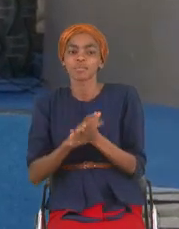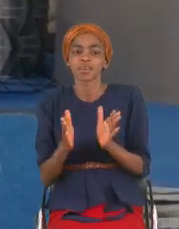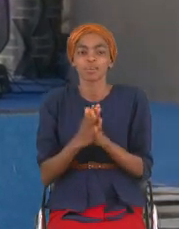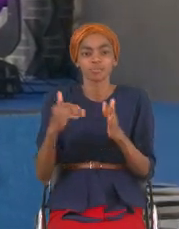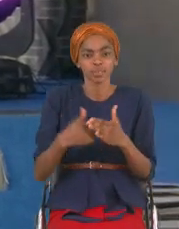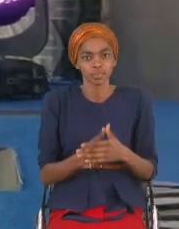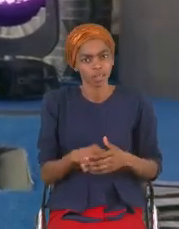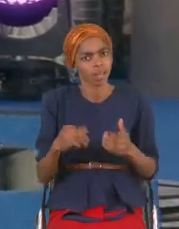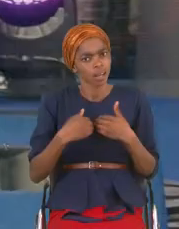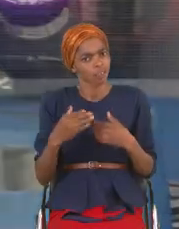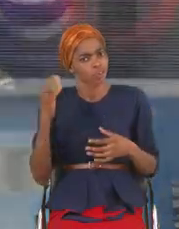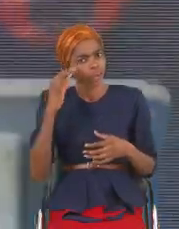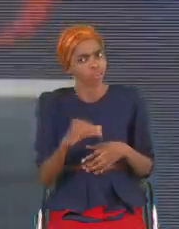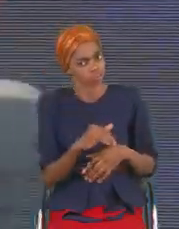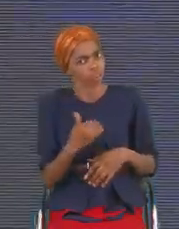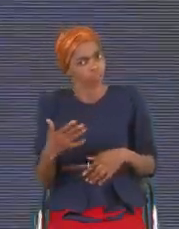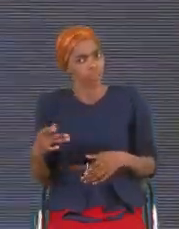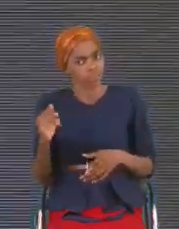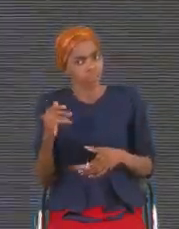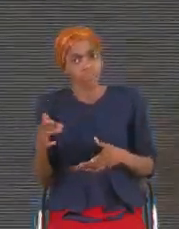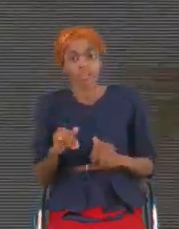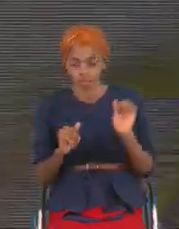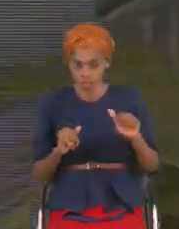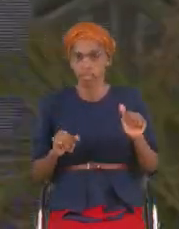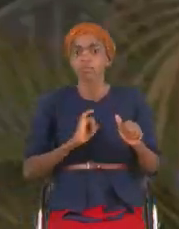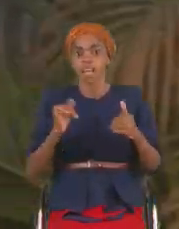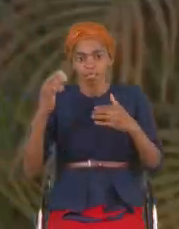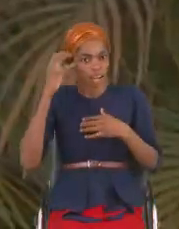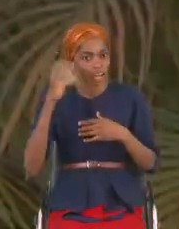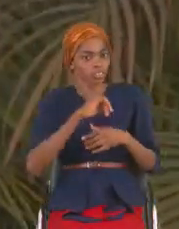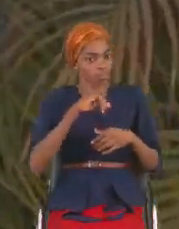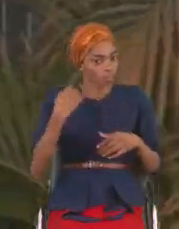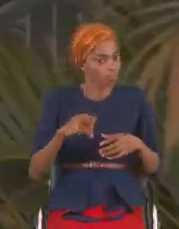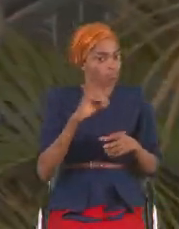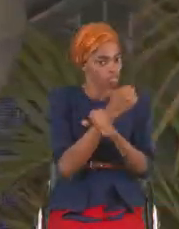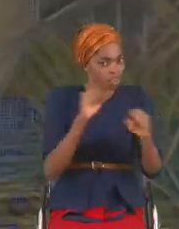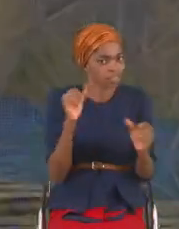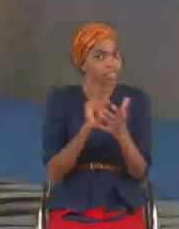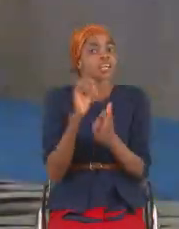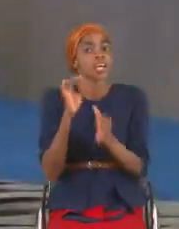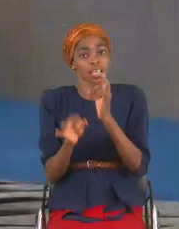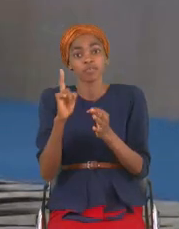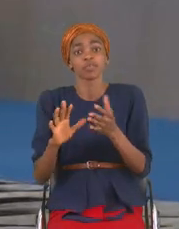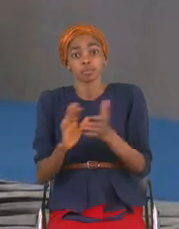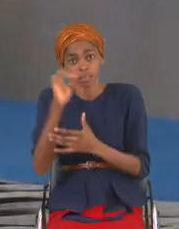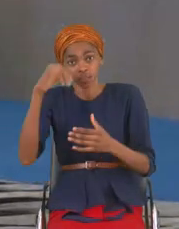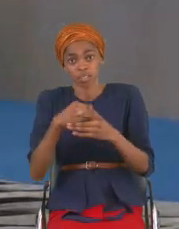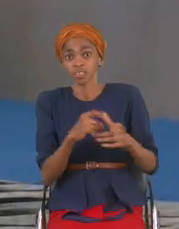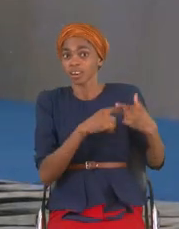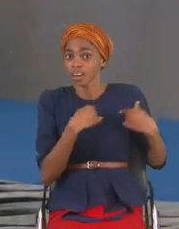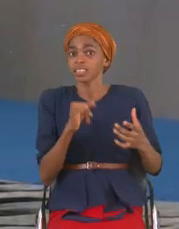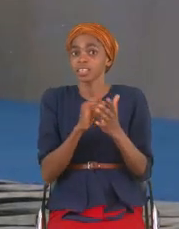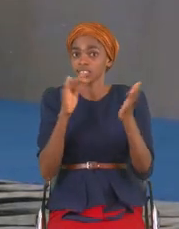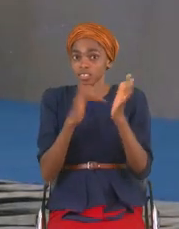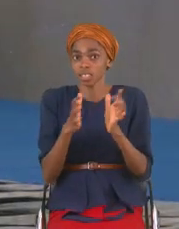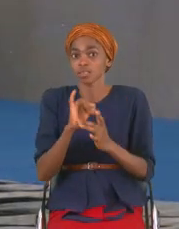Have you heard any other thing? I've heard of salvation, that if you believe in your heart that